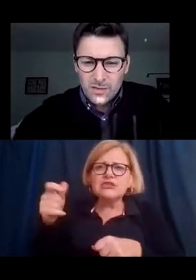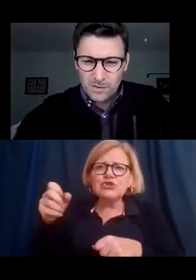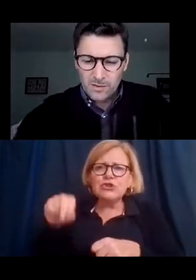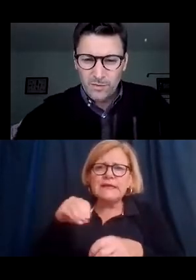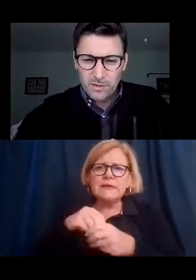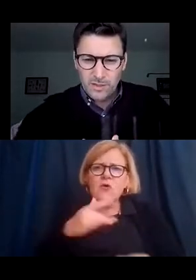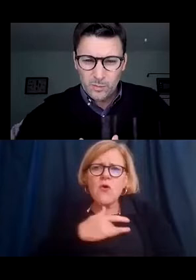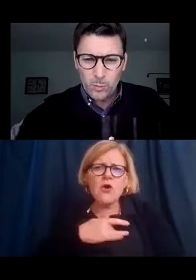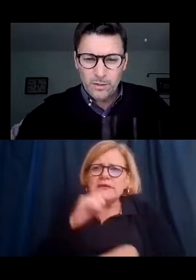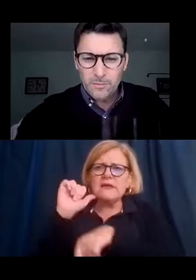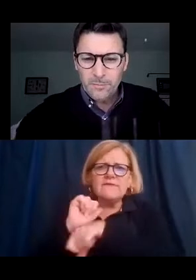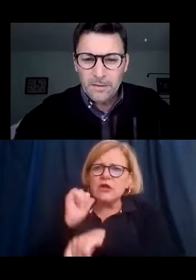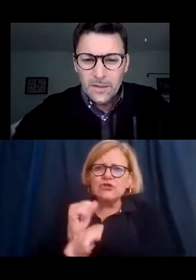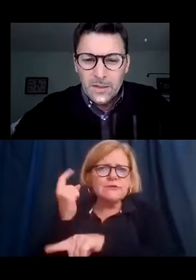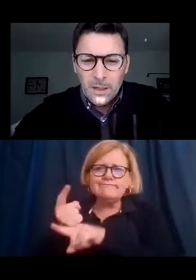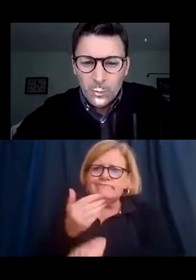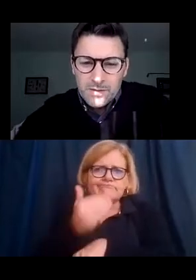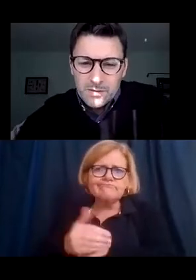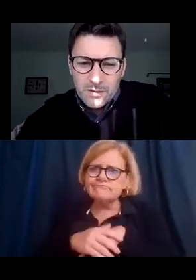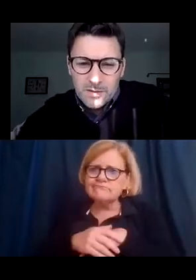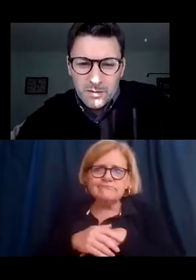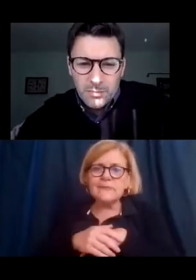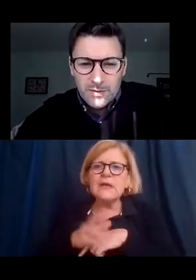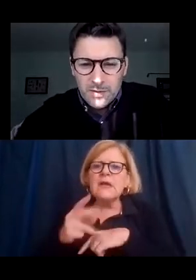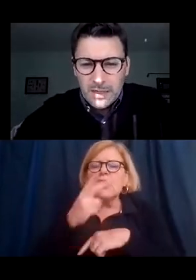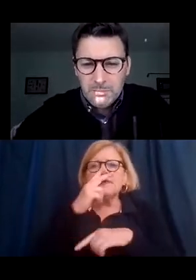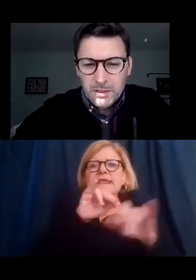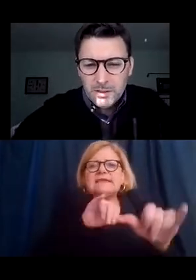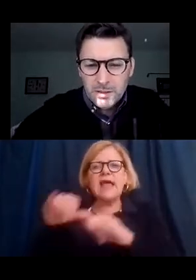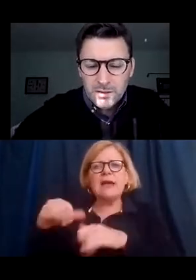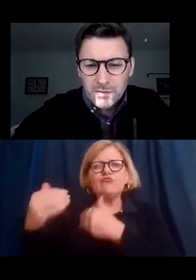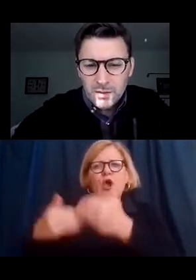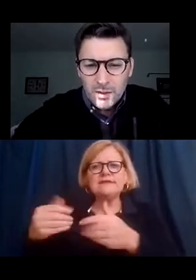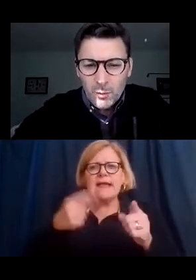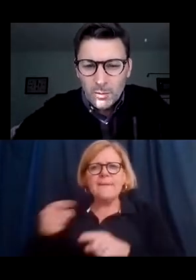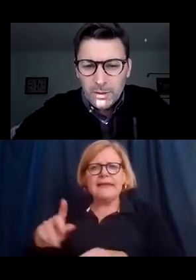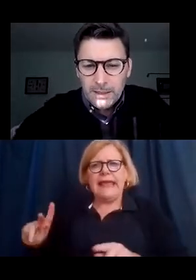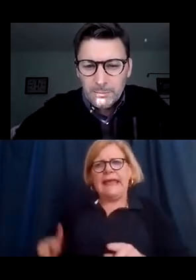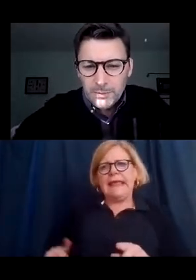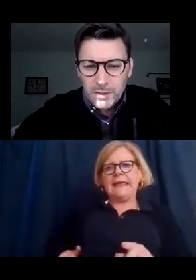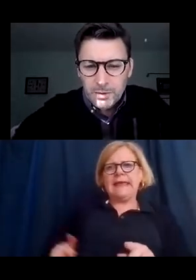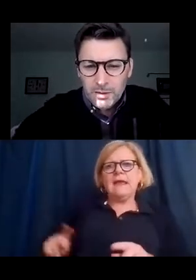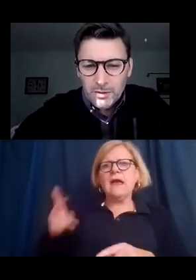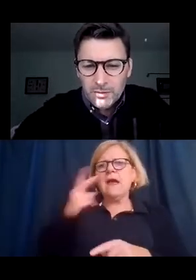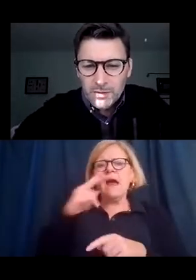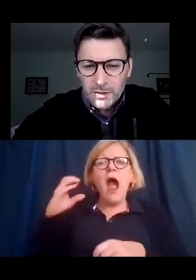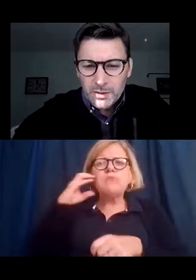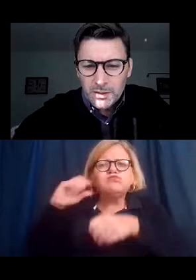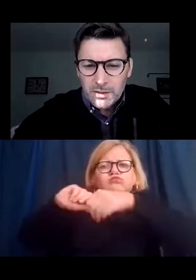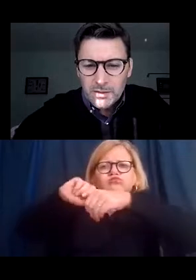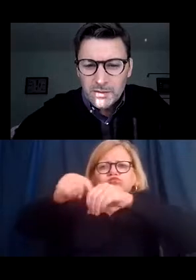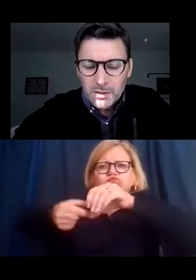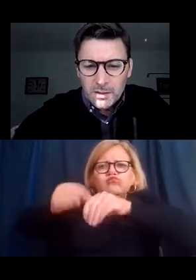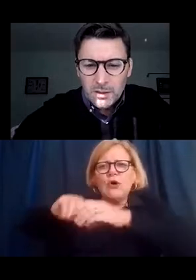and it just doesn't function as well. We see the same process happen in the kidneys, where plaque builds up in the arteries